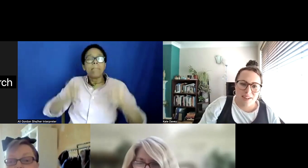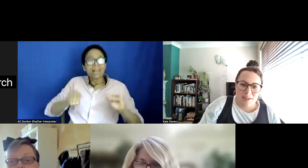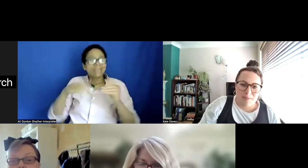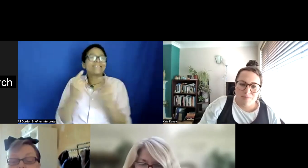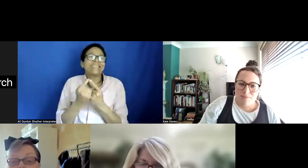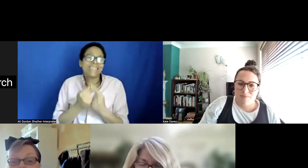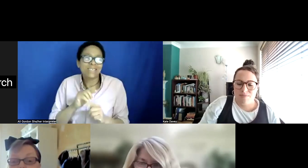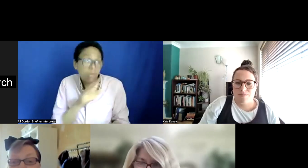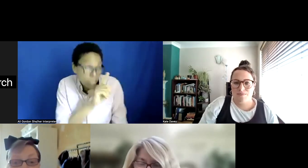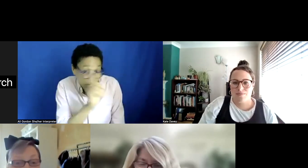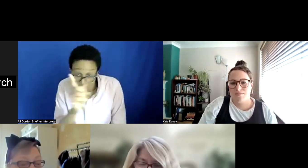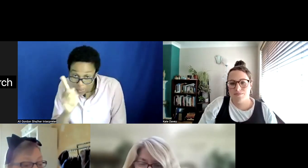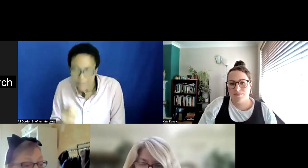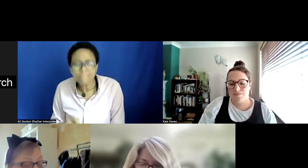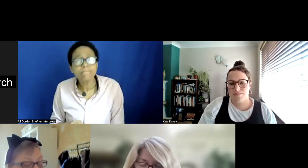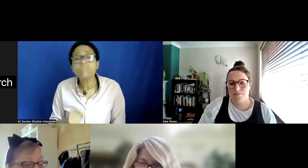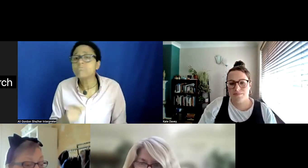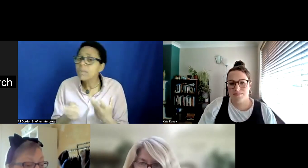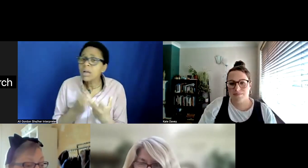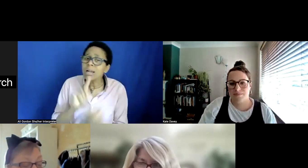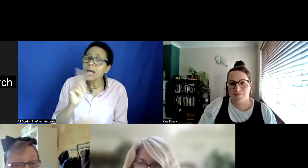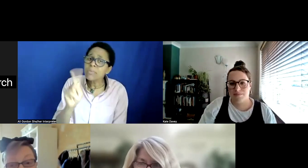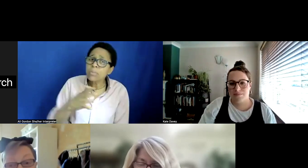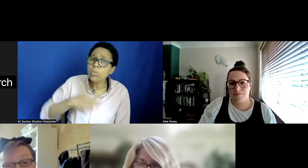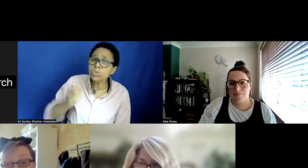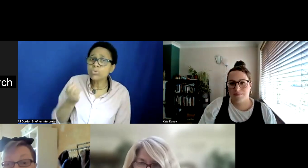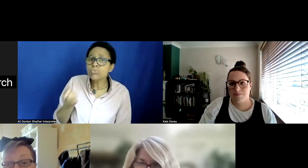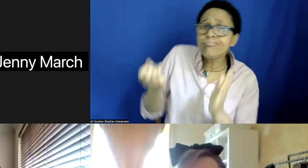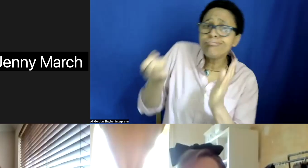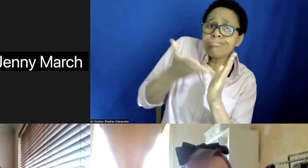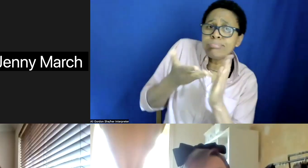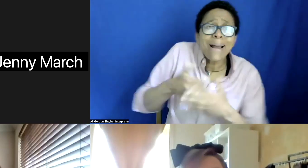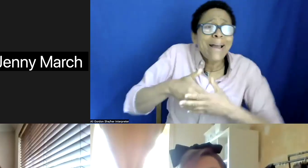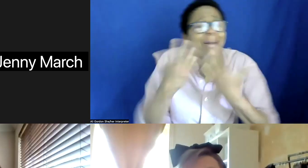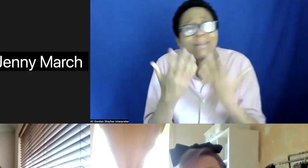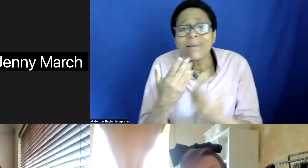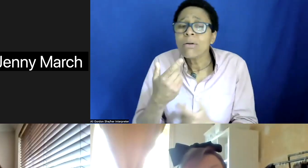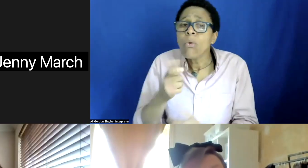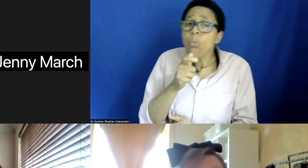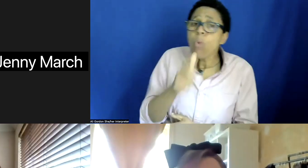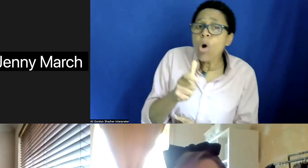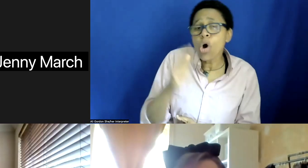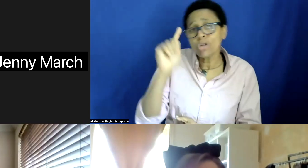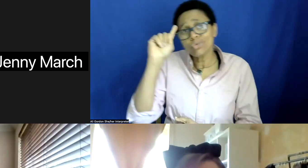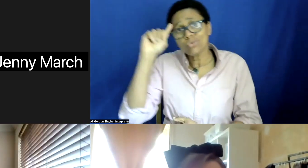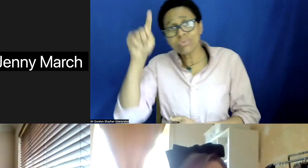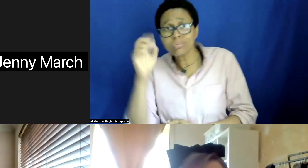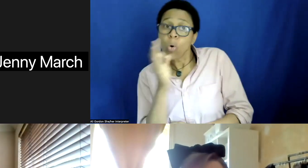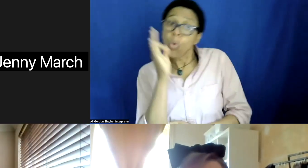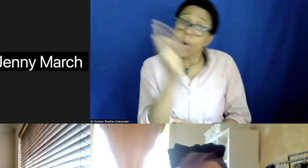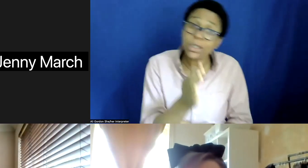Is there anything anybody else wants to put in about that particular part of the talk? Any words, phrases, questions?